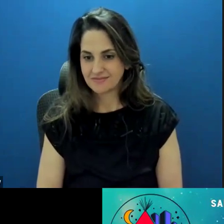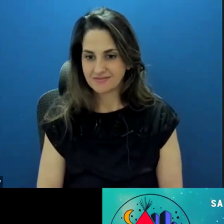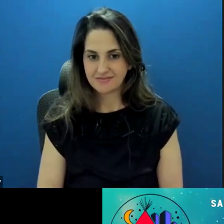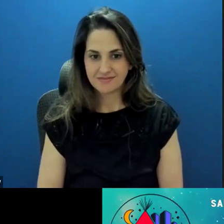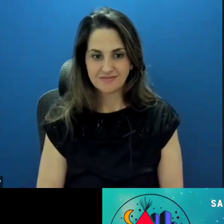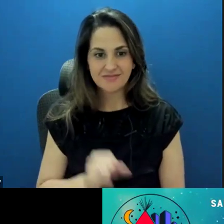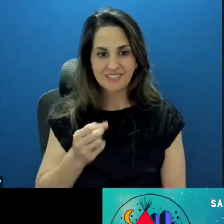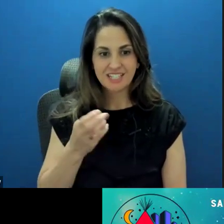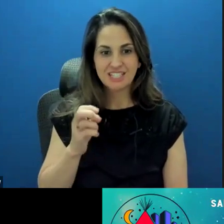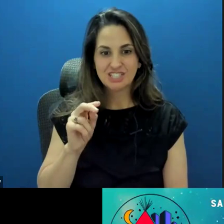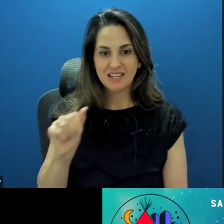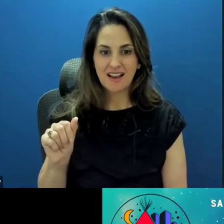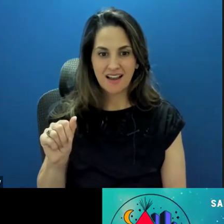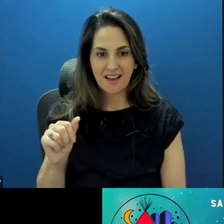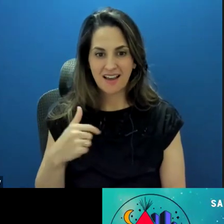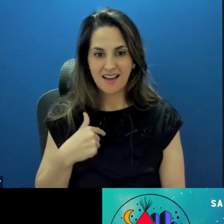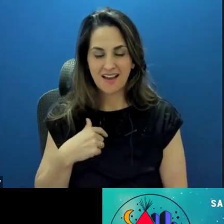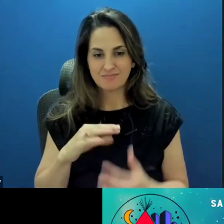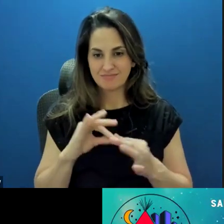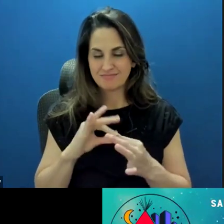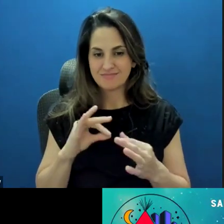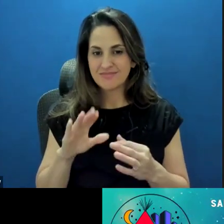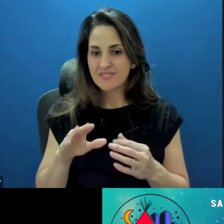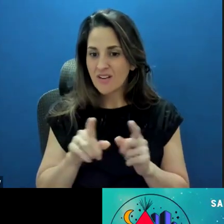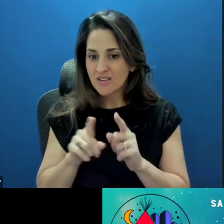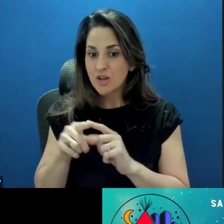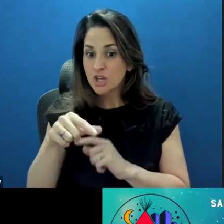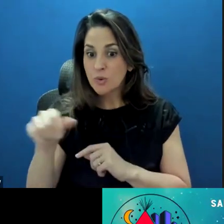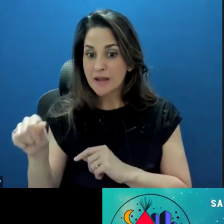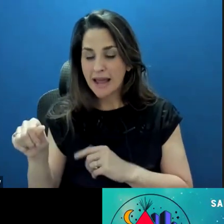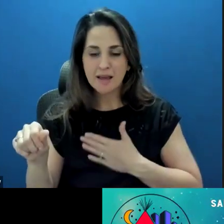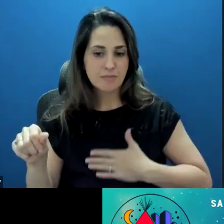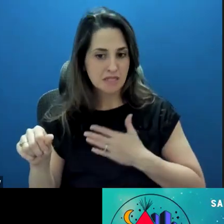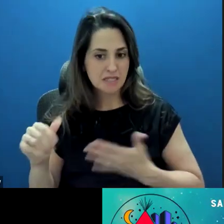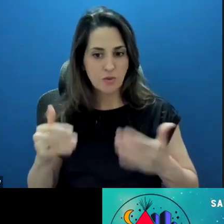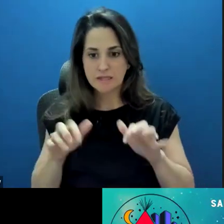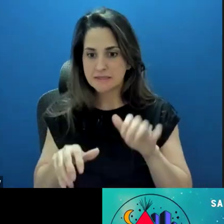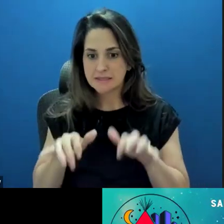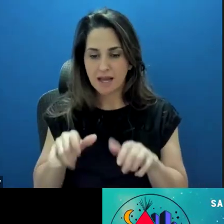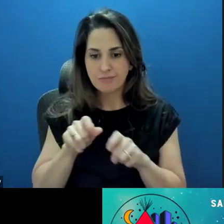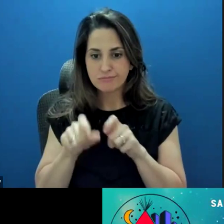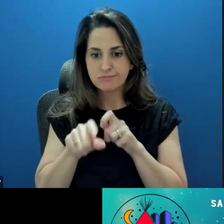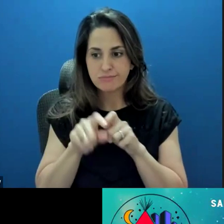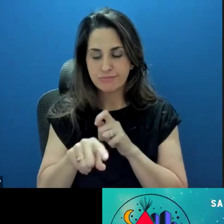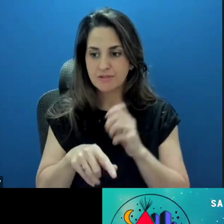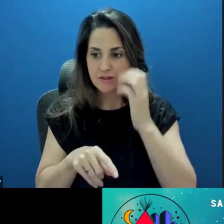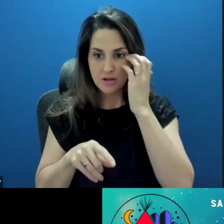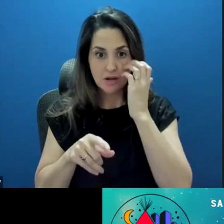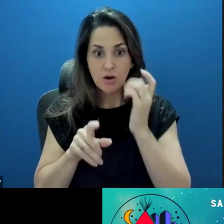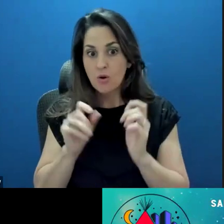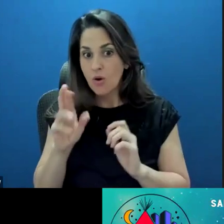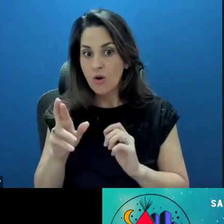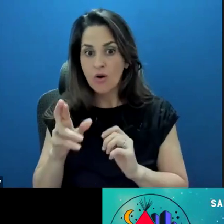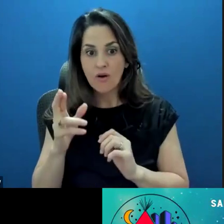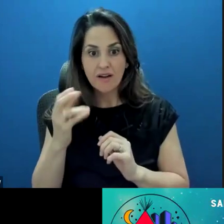This is Sheena speaking, and I think we invite you to pose your questions in the Q&A. We invite you to come off mute